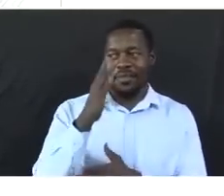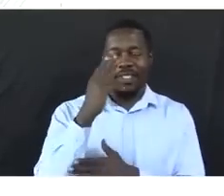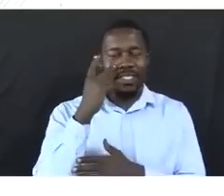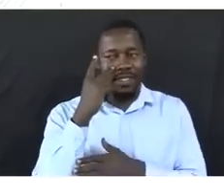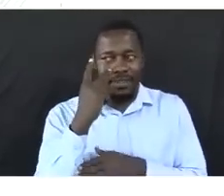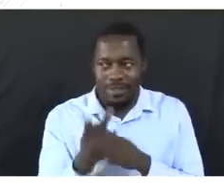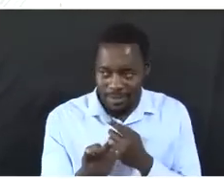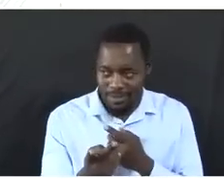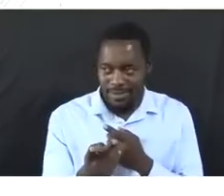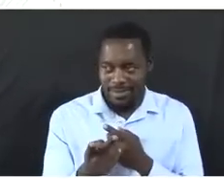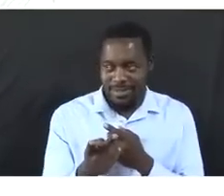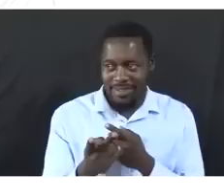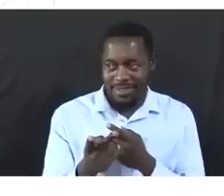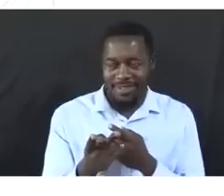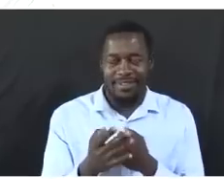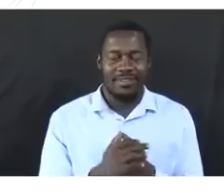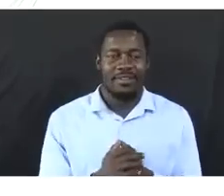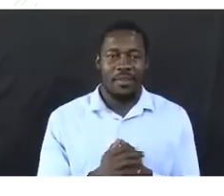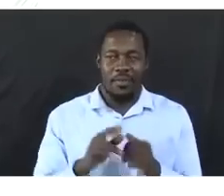That you cannot shortchange her.